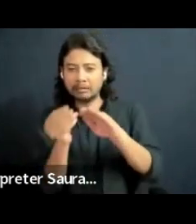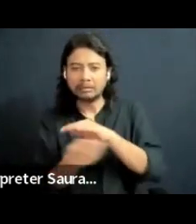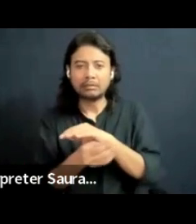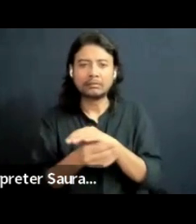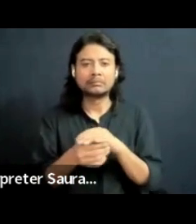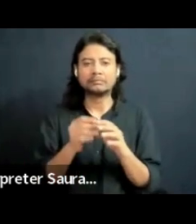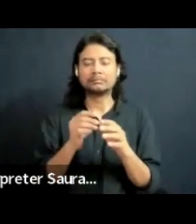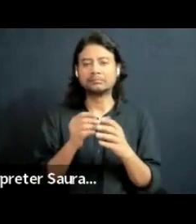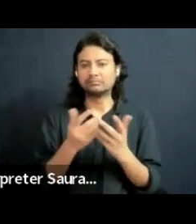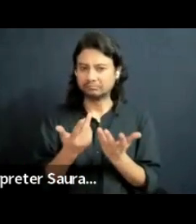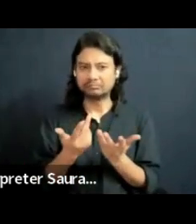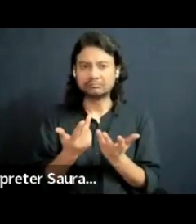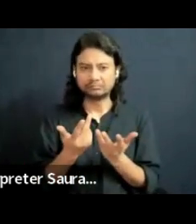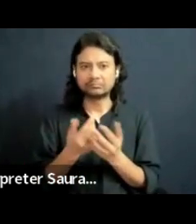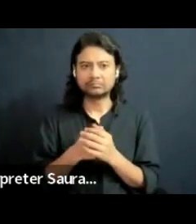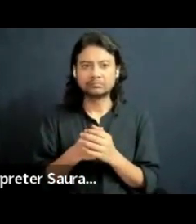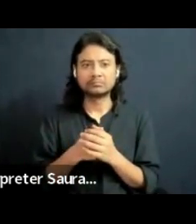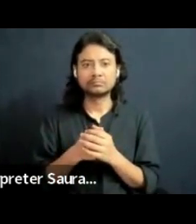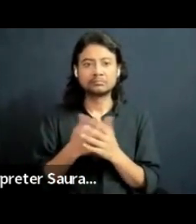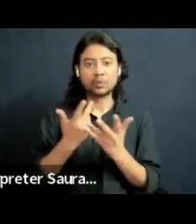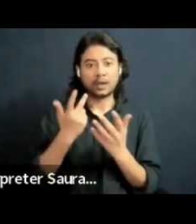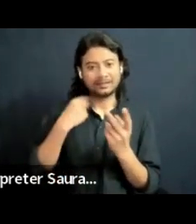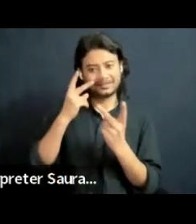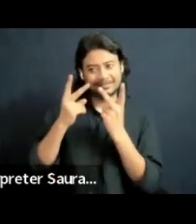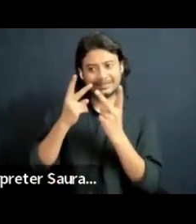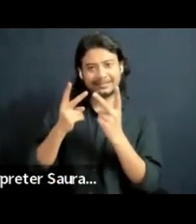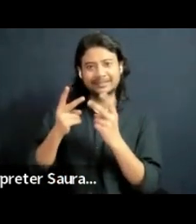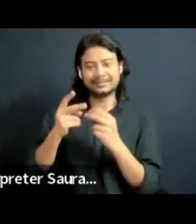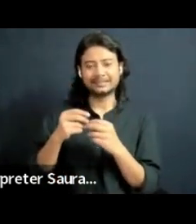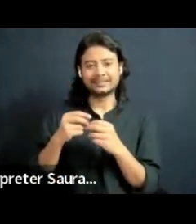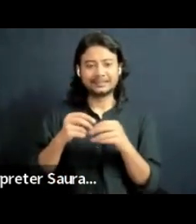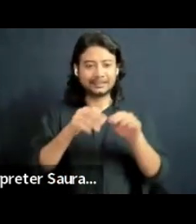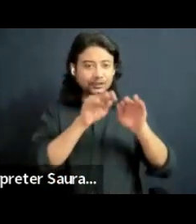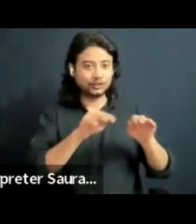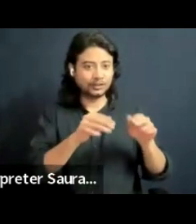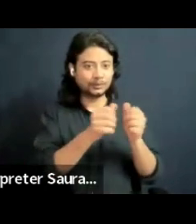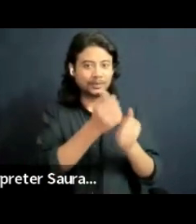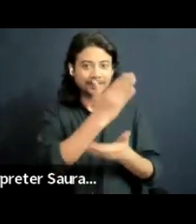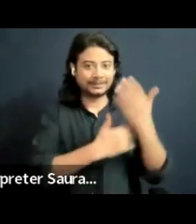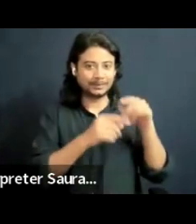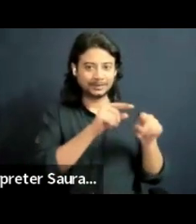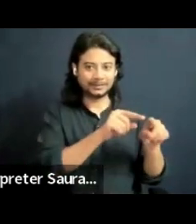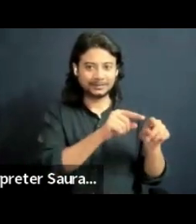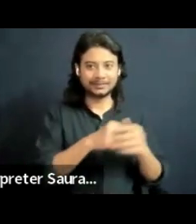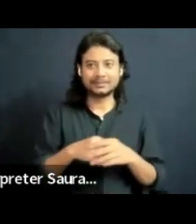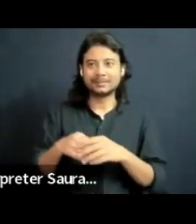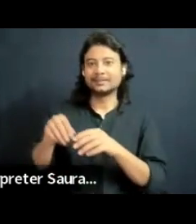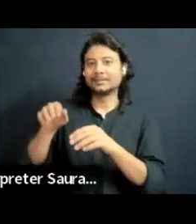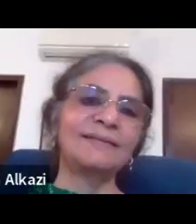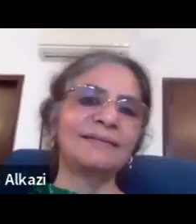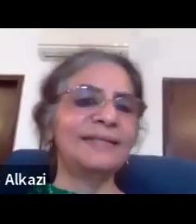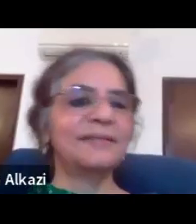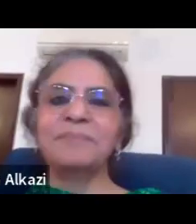children is sometimes okay for children with disability. I can tie her up. I can tie her up